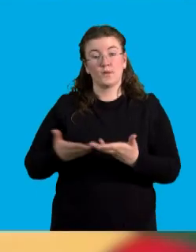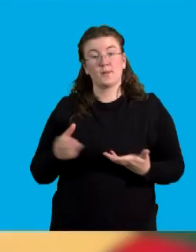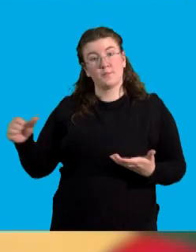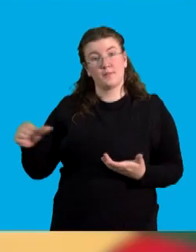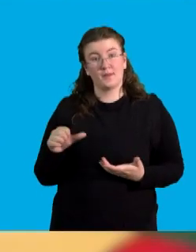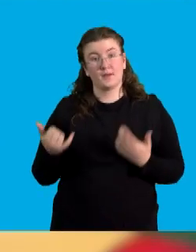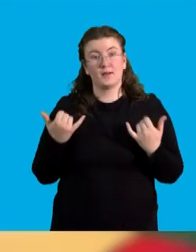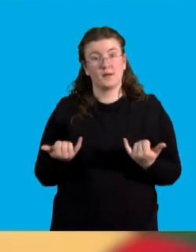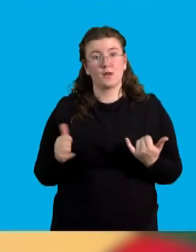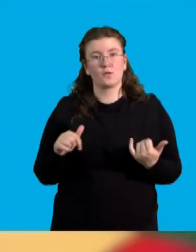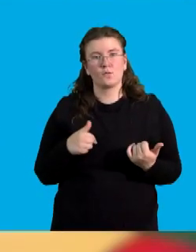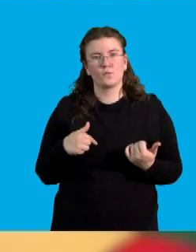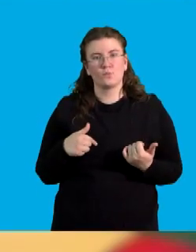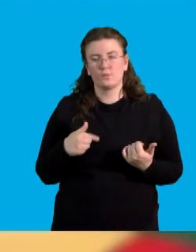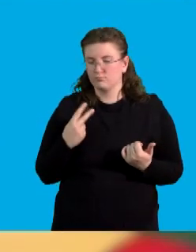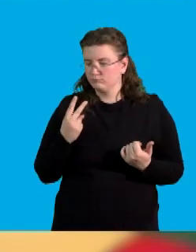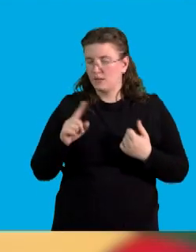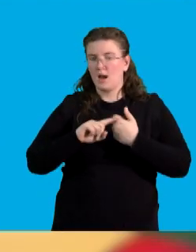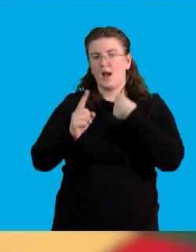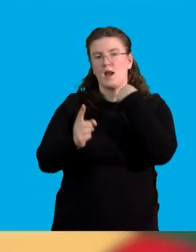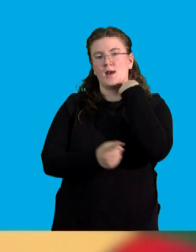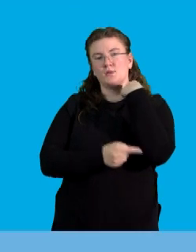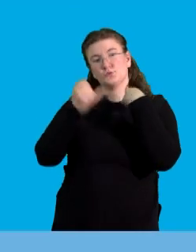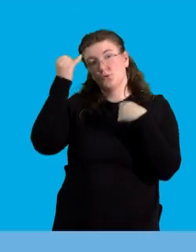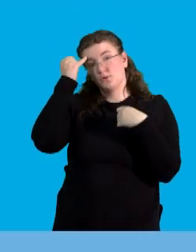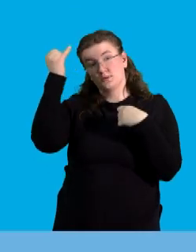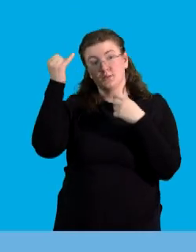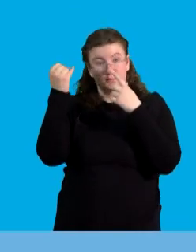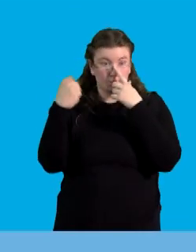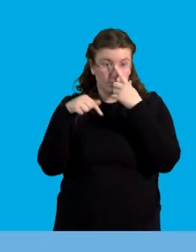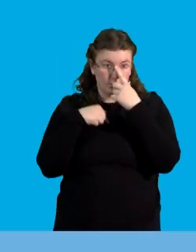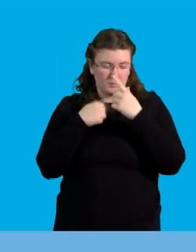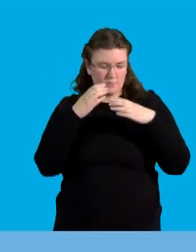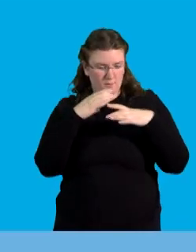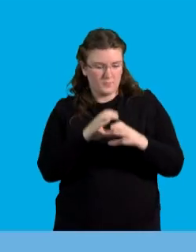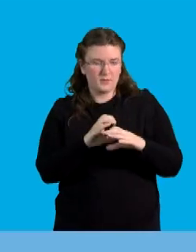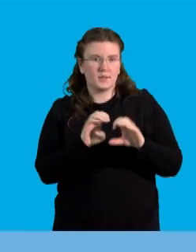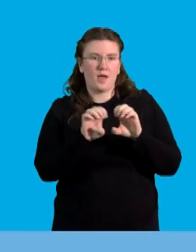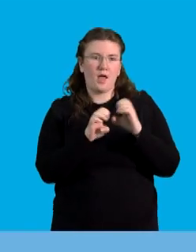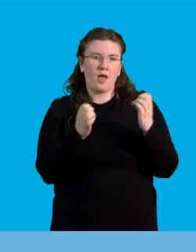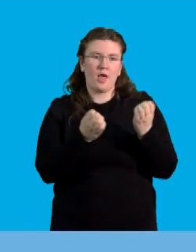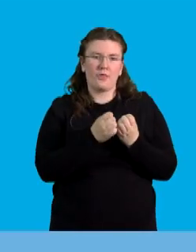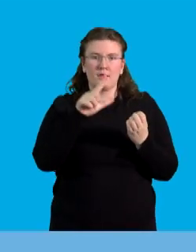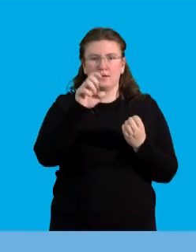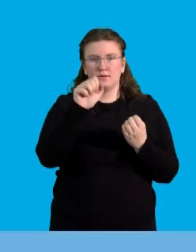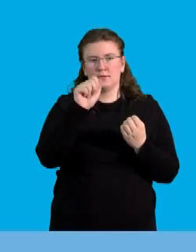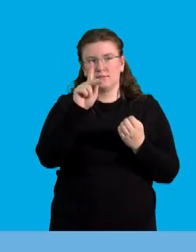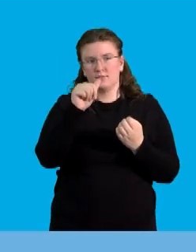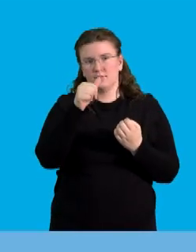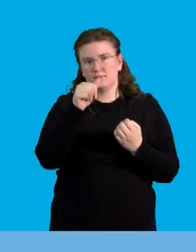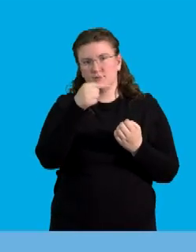Welcome back, learners. So now jumping to our last concept of this lesson, where we're looking at the earth leakage circuit